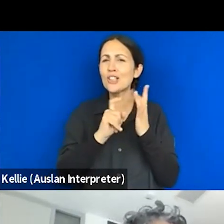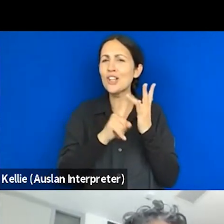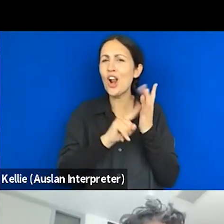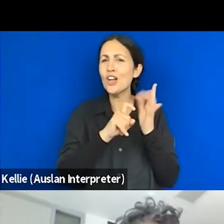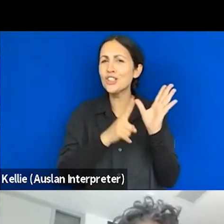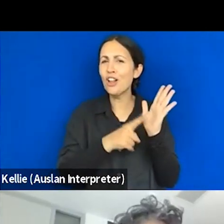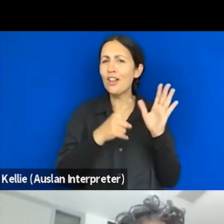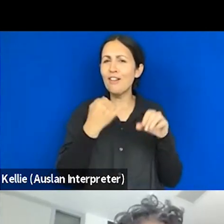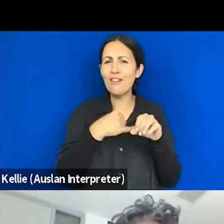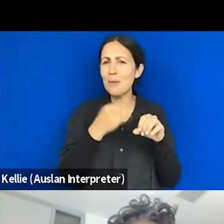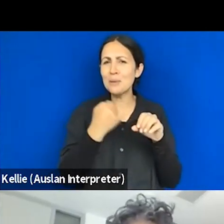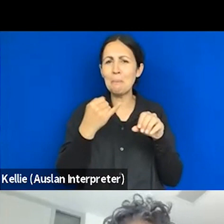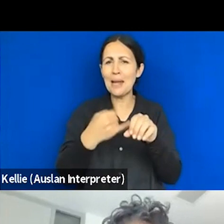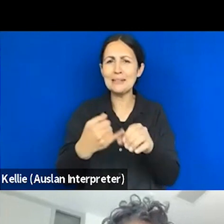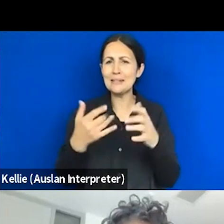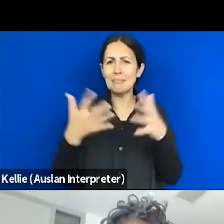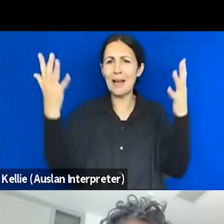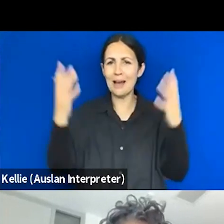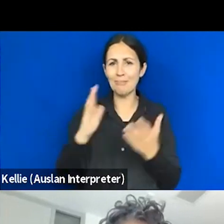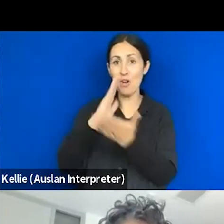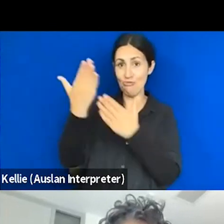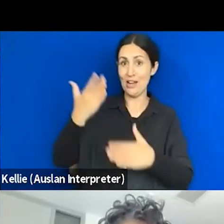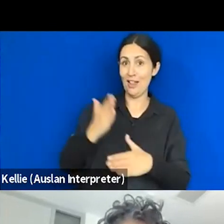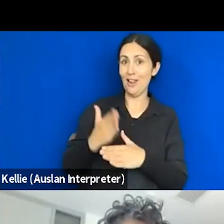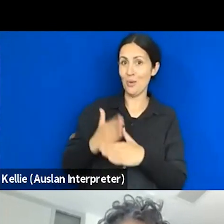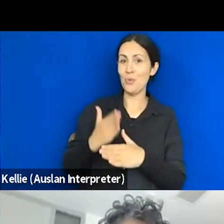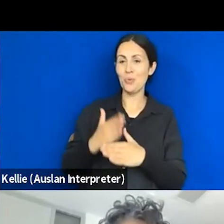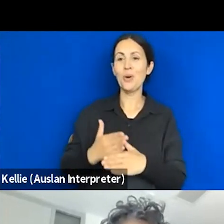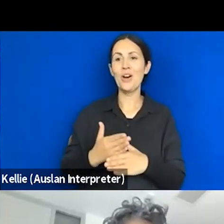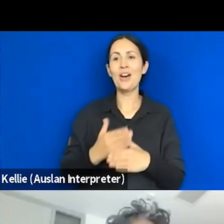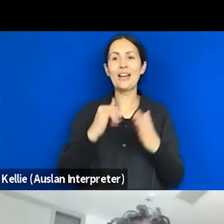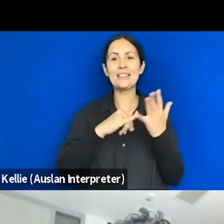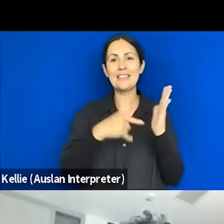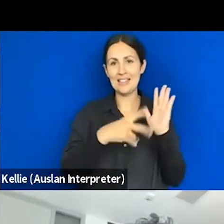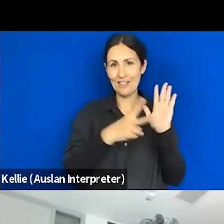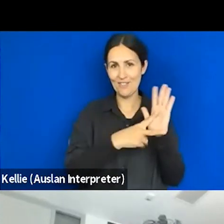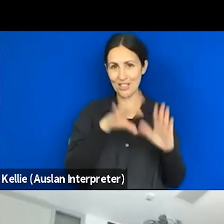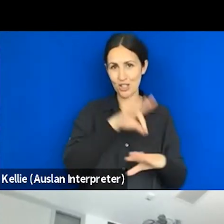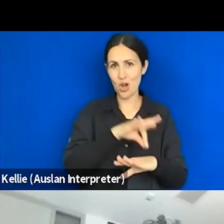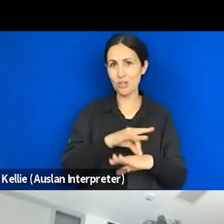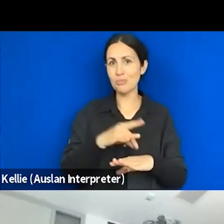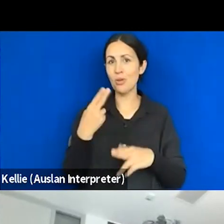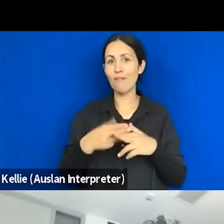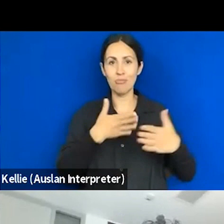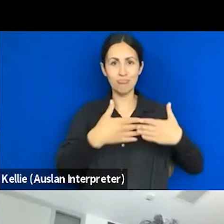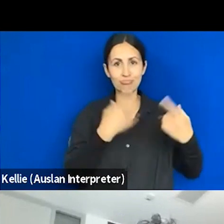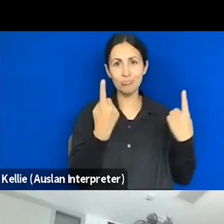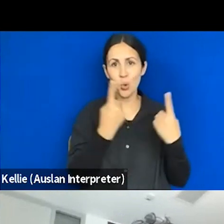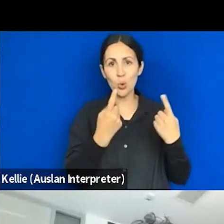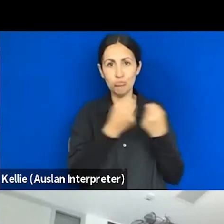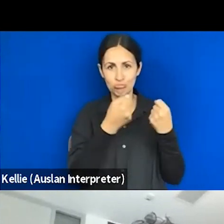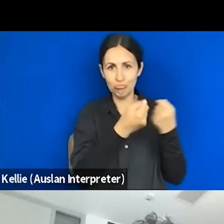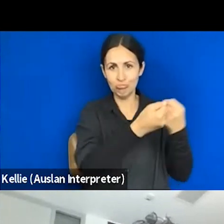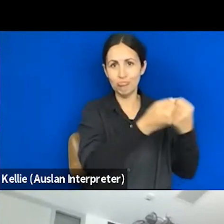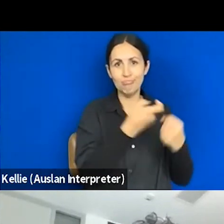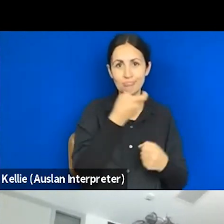specialist, but basically a real life clinician at St. Vincent's Hospital who deals with people who use drugs. So it'd be great to have your insights into this